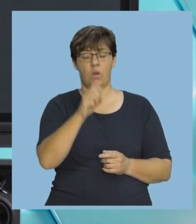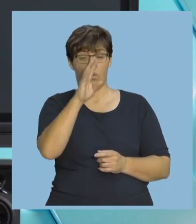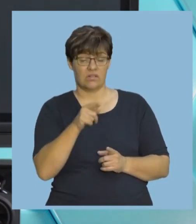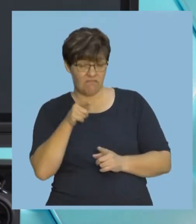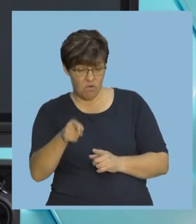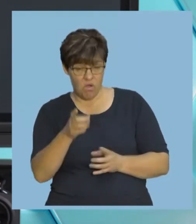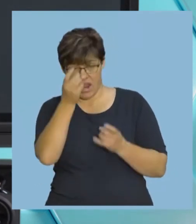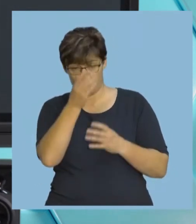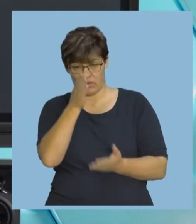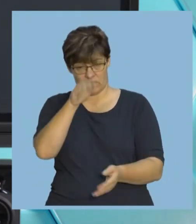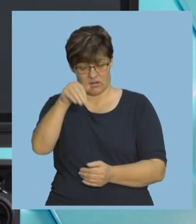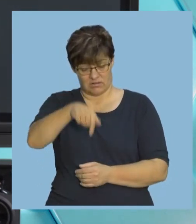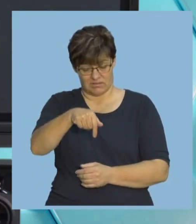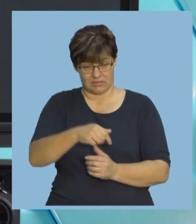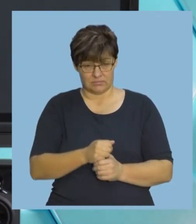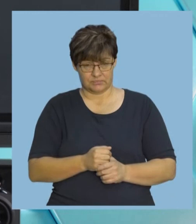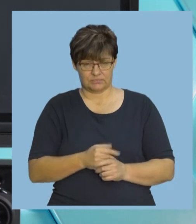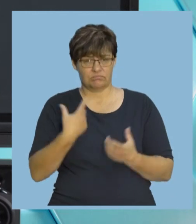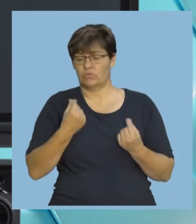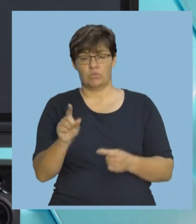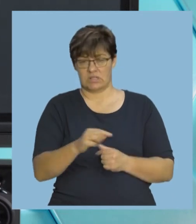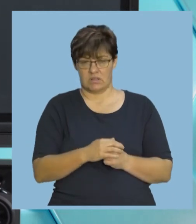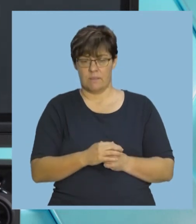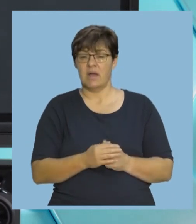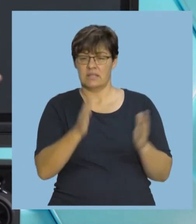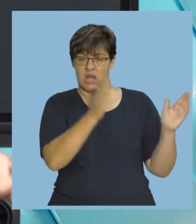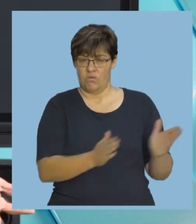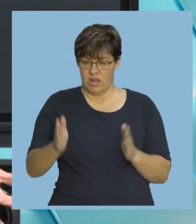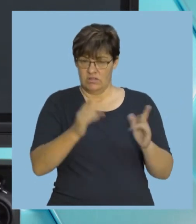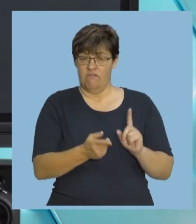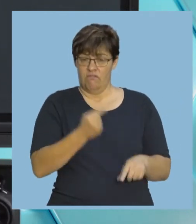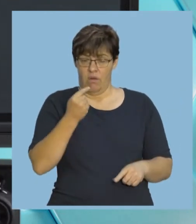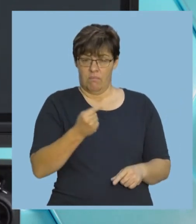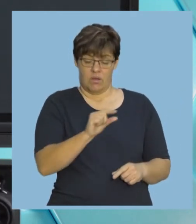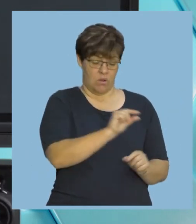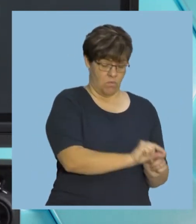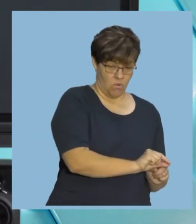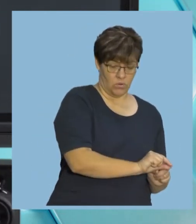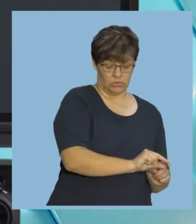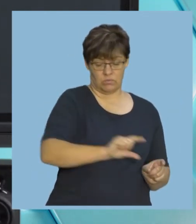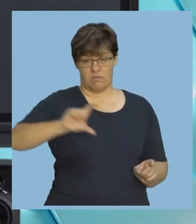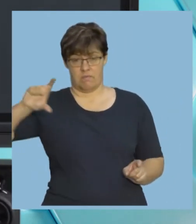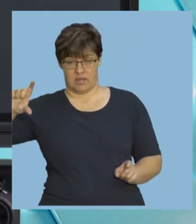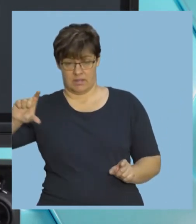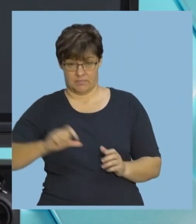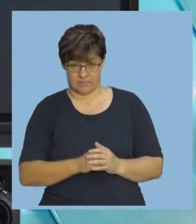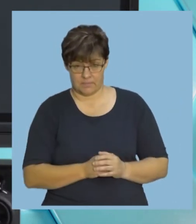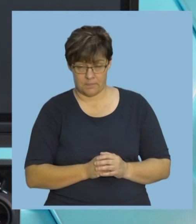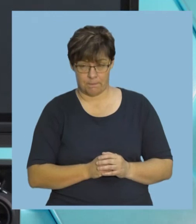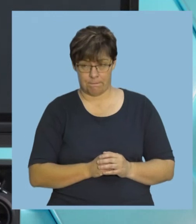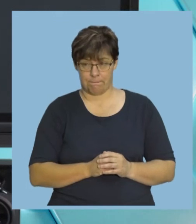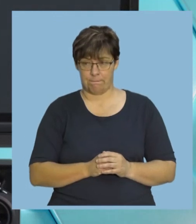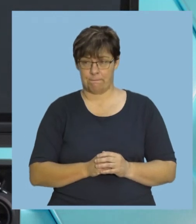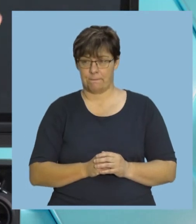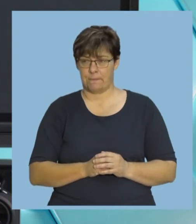median quartiles for the data below. So what do? We have to arrange data from the